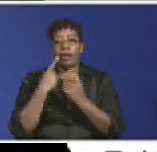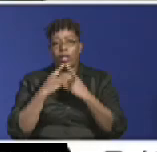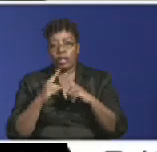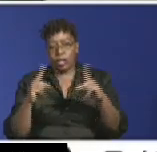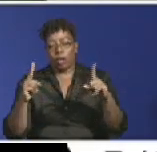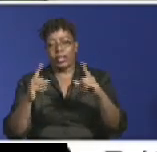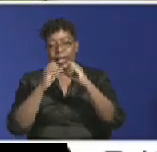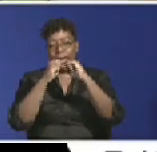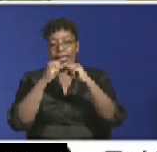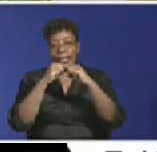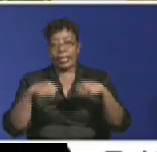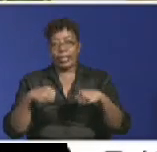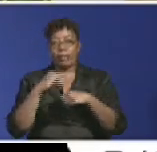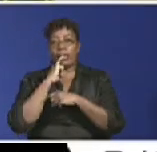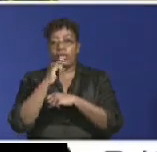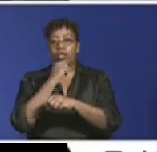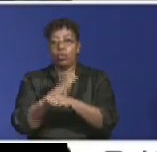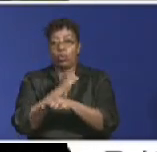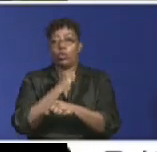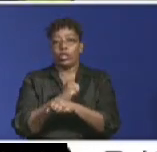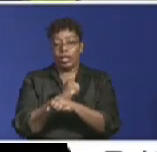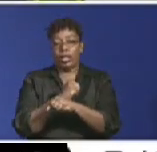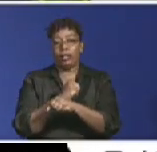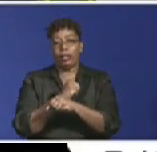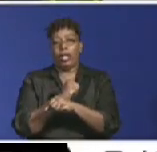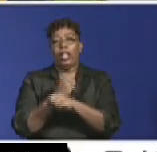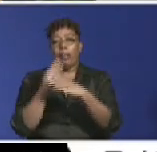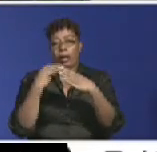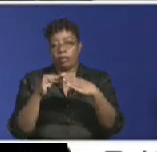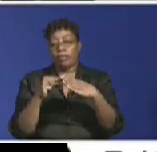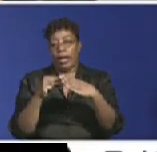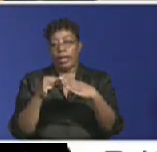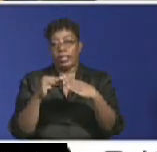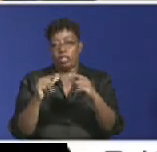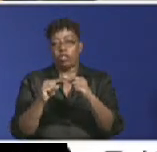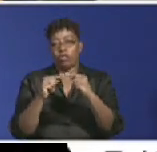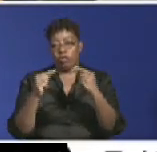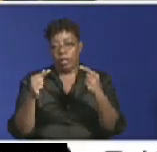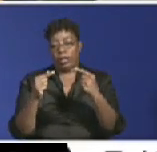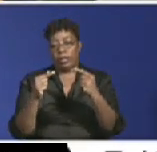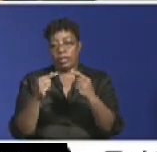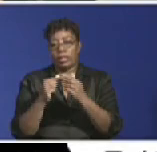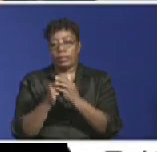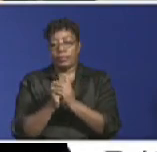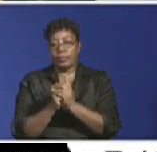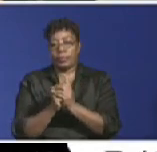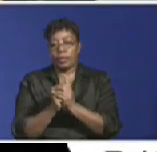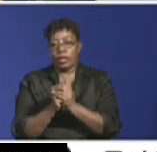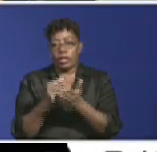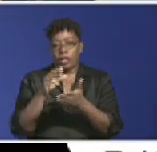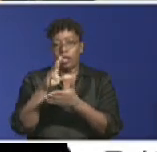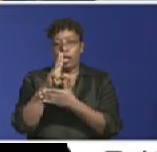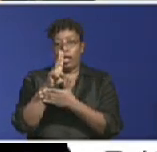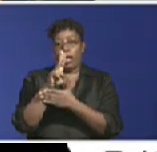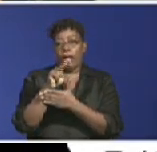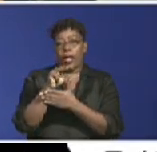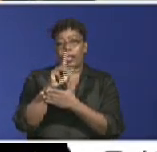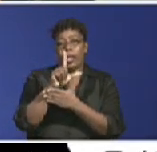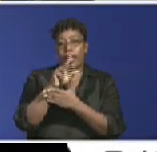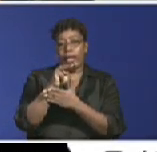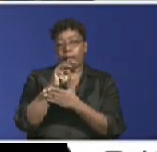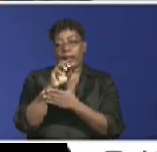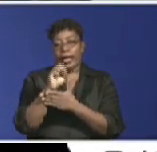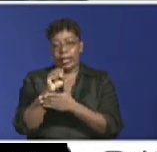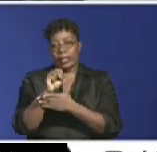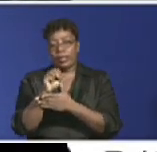fully operational and maximized at its greatest efficiency, the learning management system.